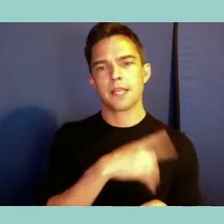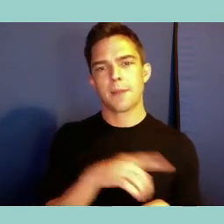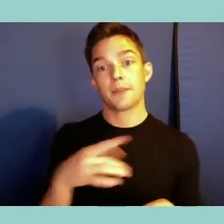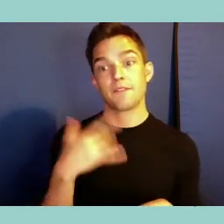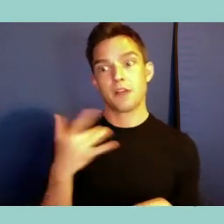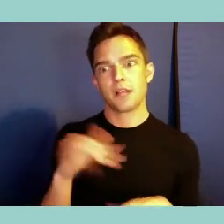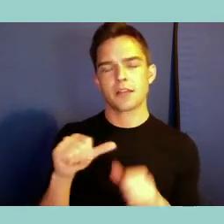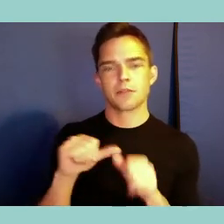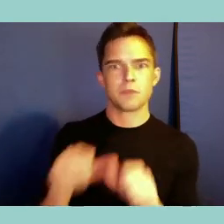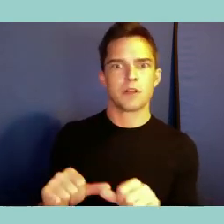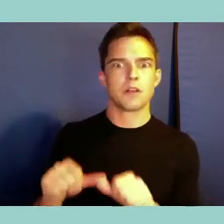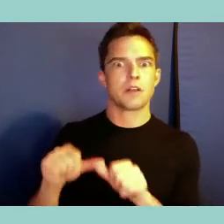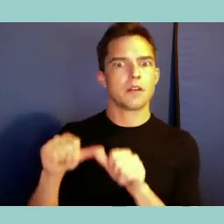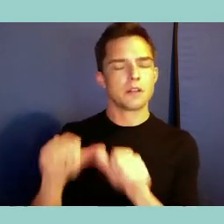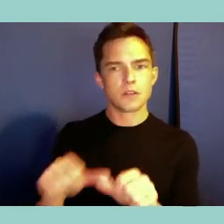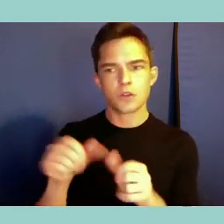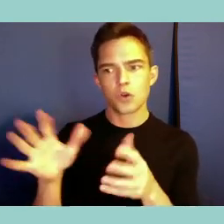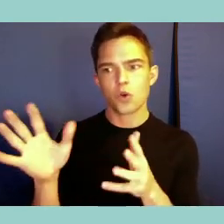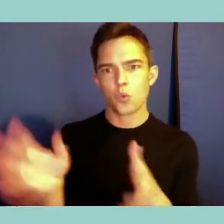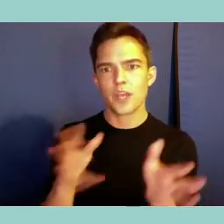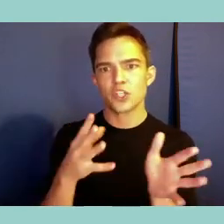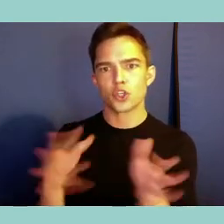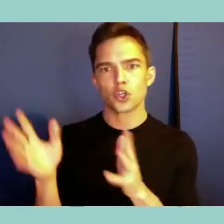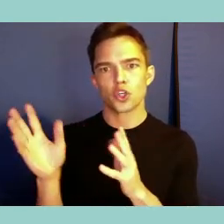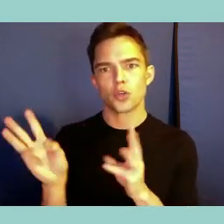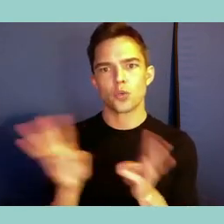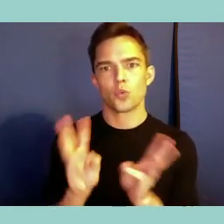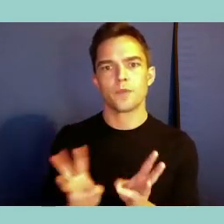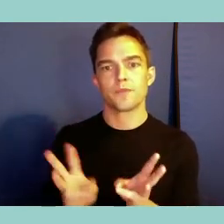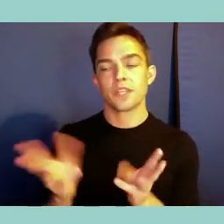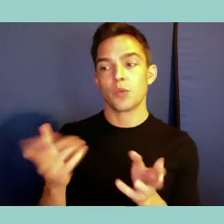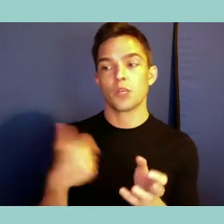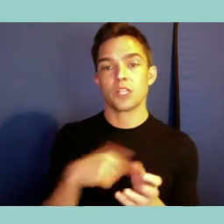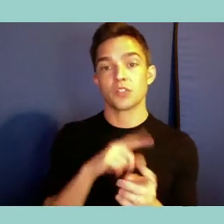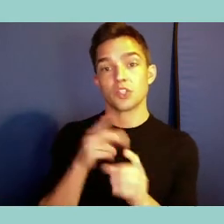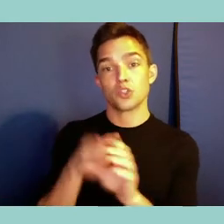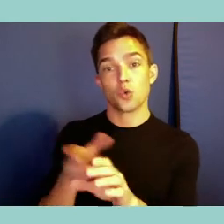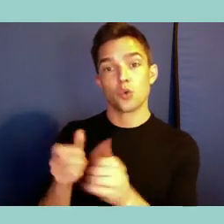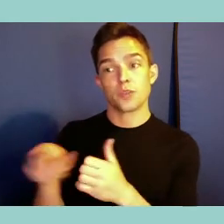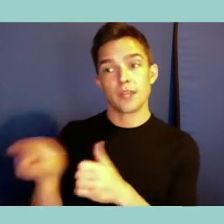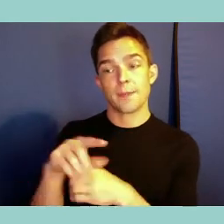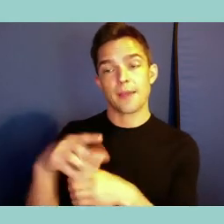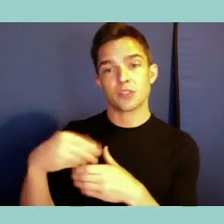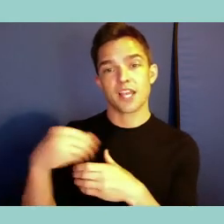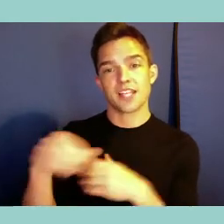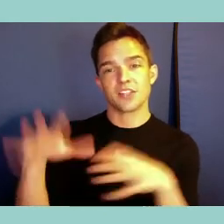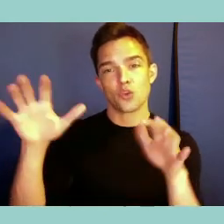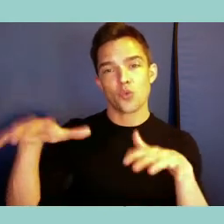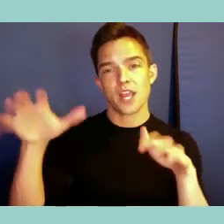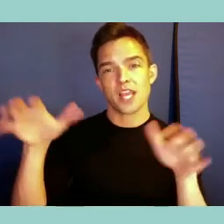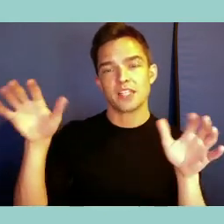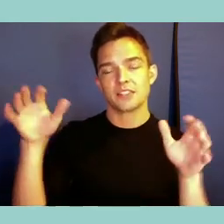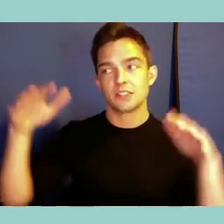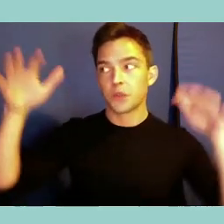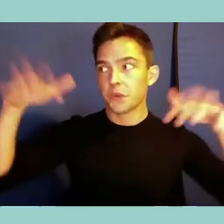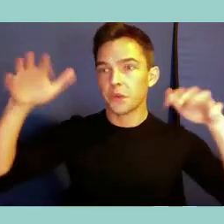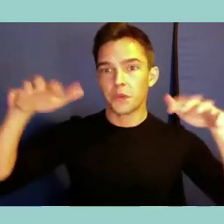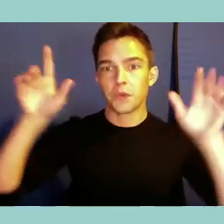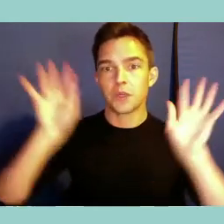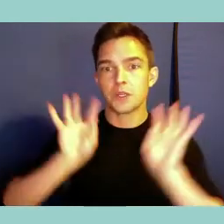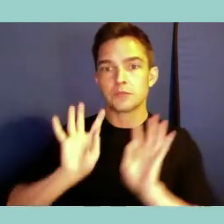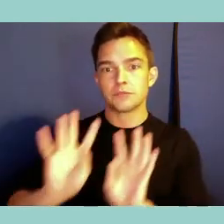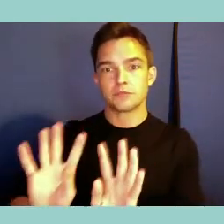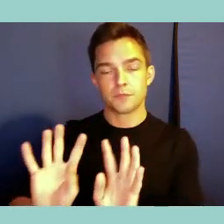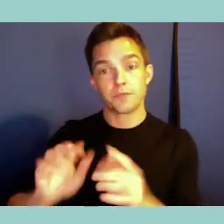felt like a perpetual winter. Henry wanted us to join him outside in the rain. Now, this might seem